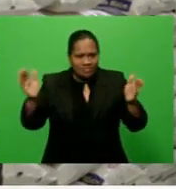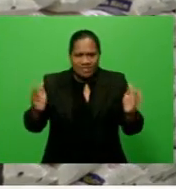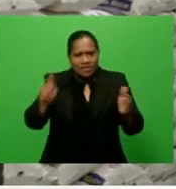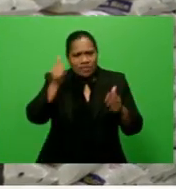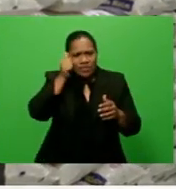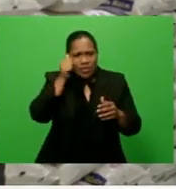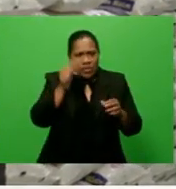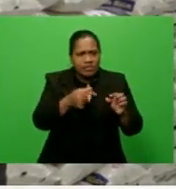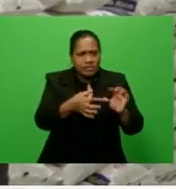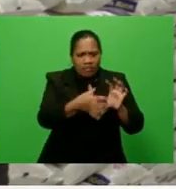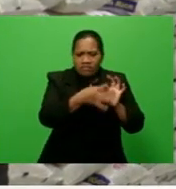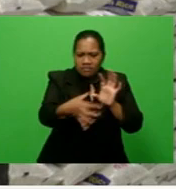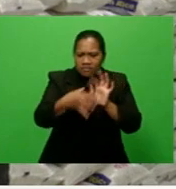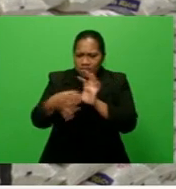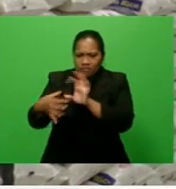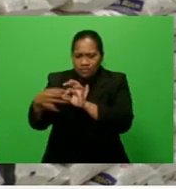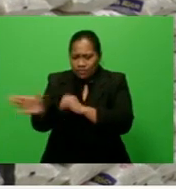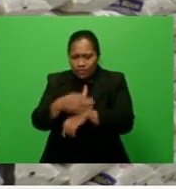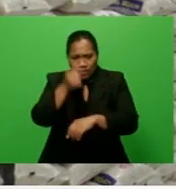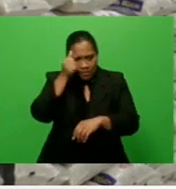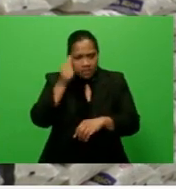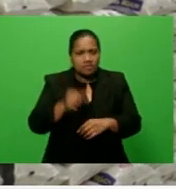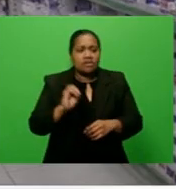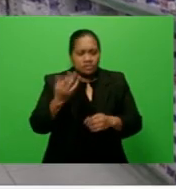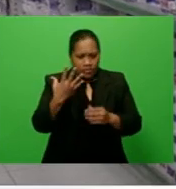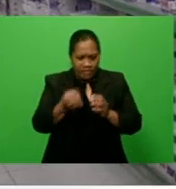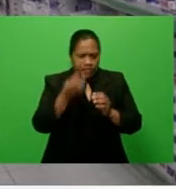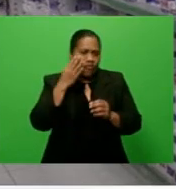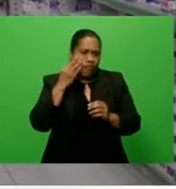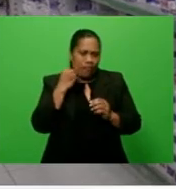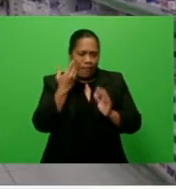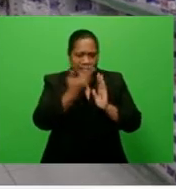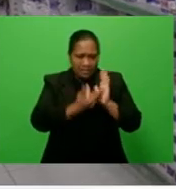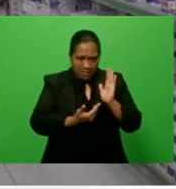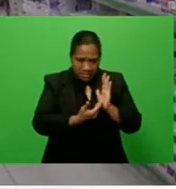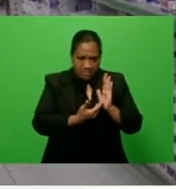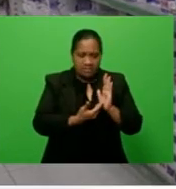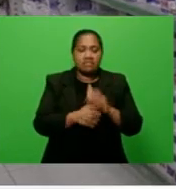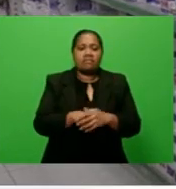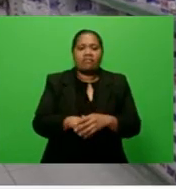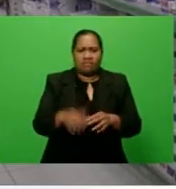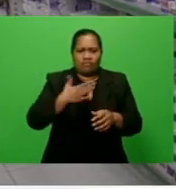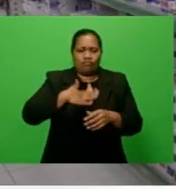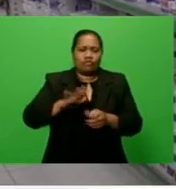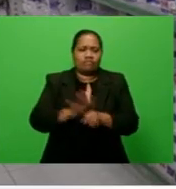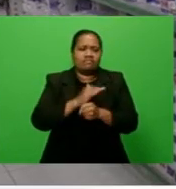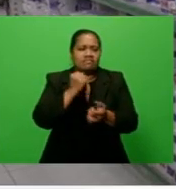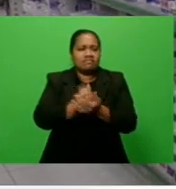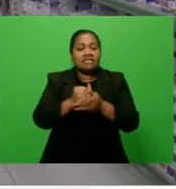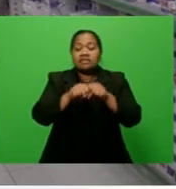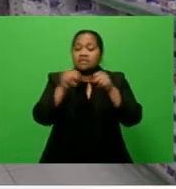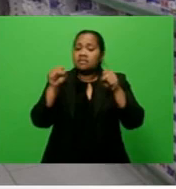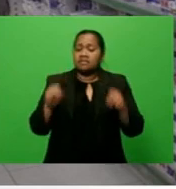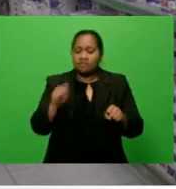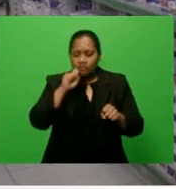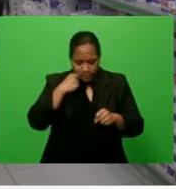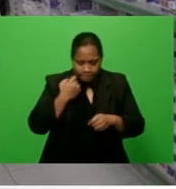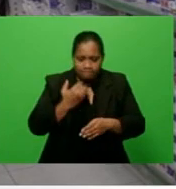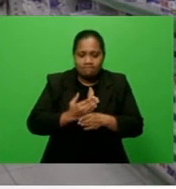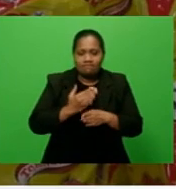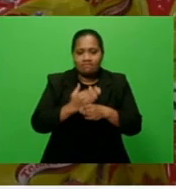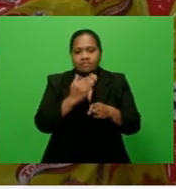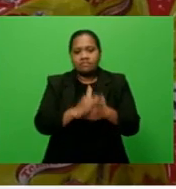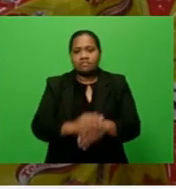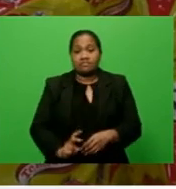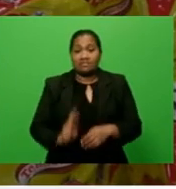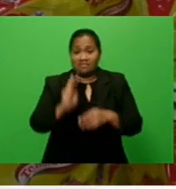getting action plans and a copy of their inventory from the traders as they want to ensure the system will work. The second phase